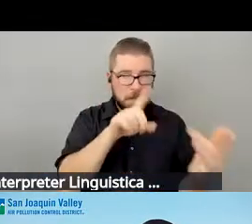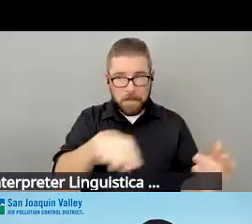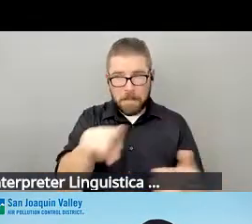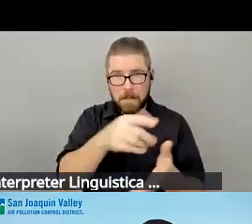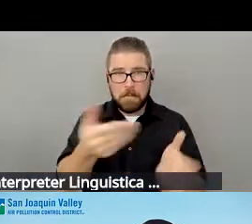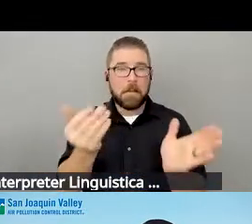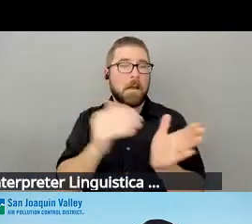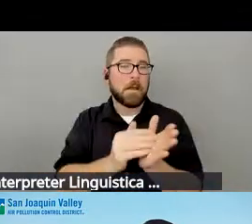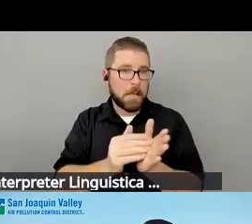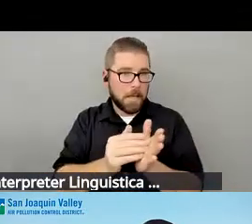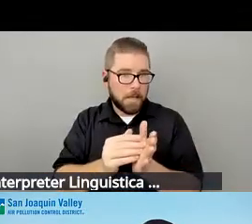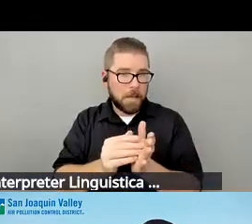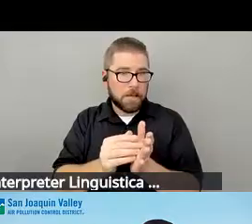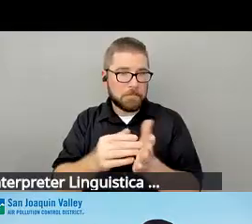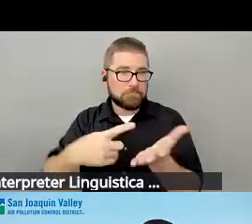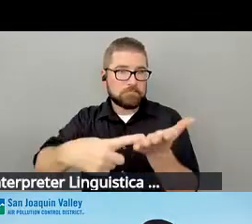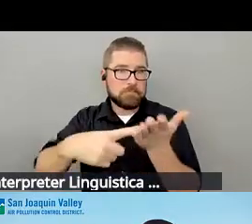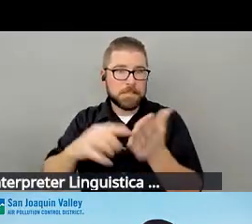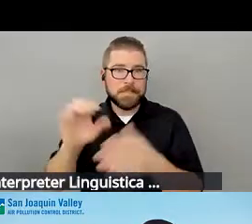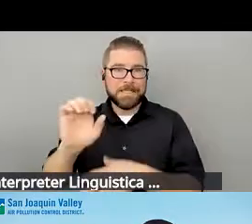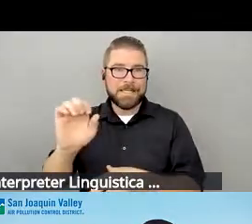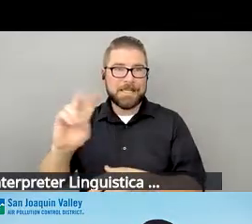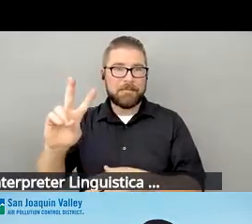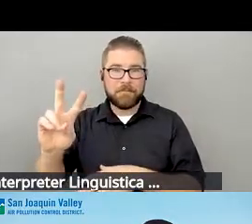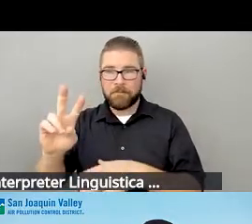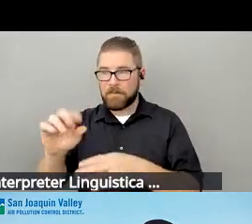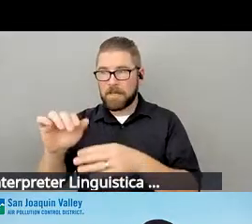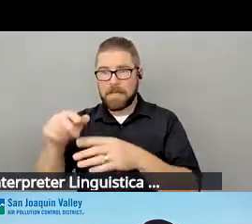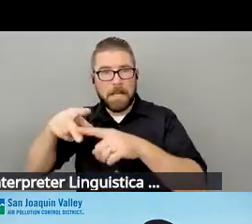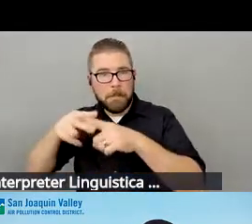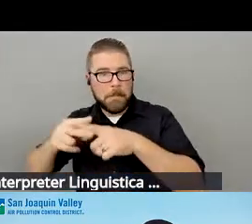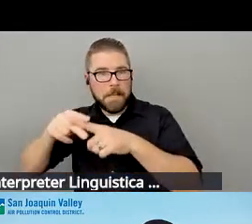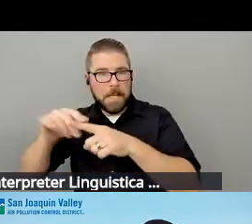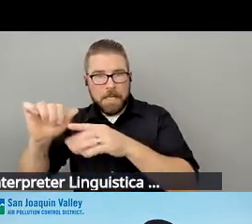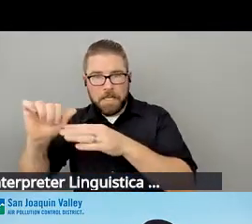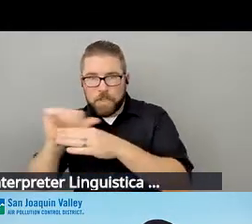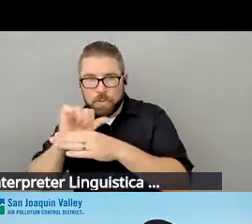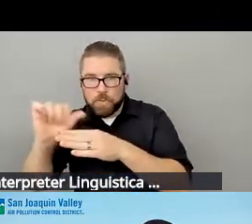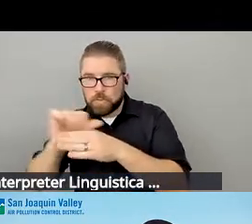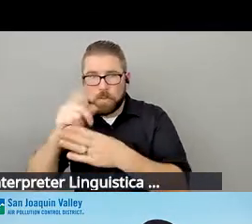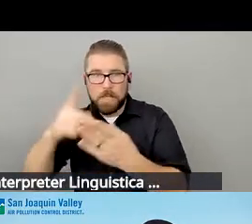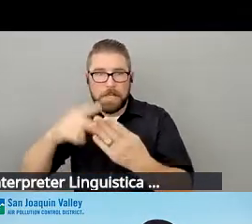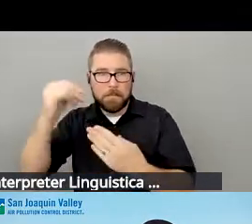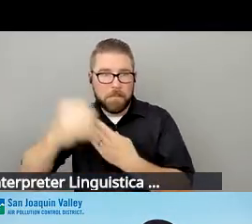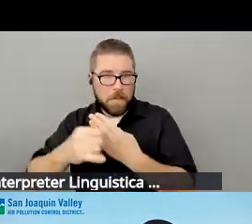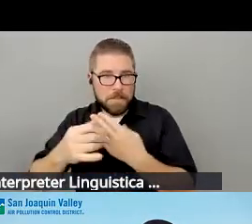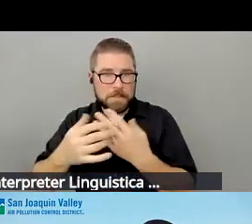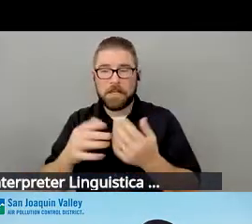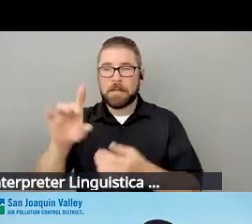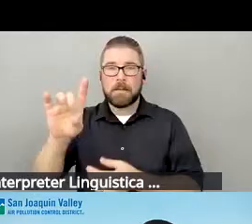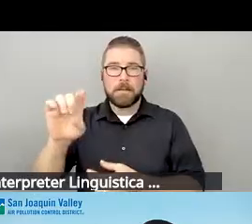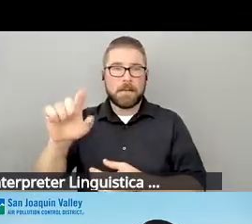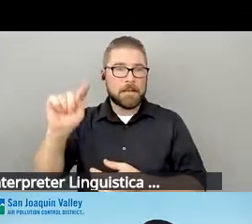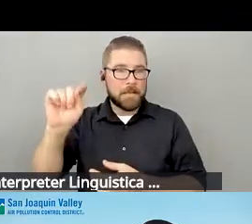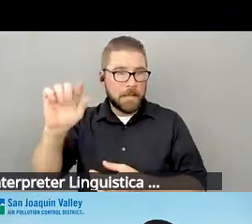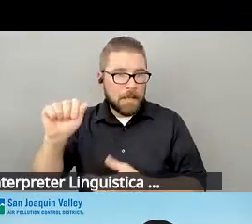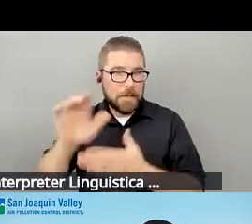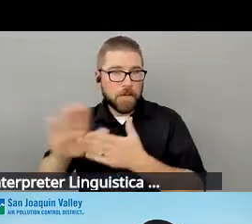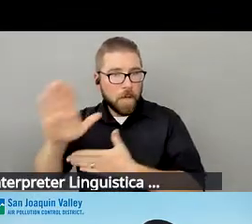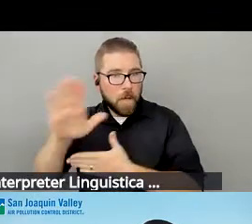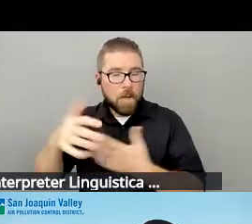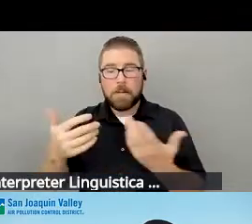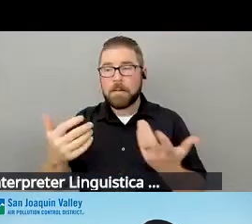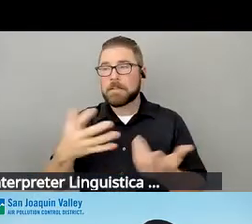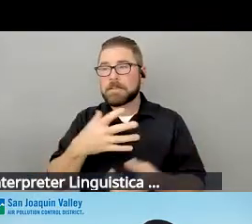on the EV mechanic training topic. And we can include Delta and College in that. Include Valley Clean Air Now that I know also runs an EV mechanic